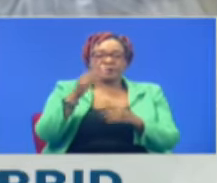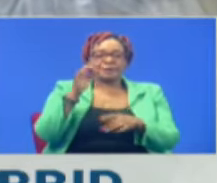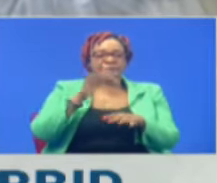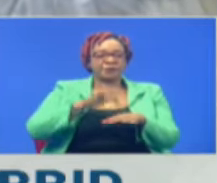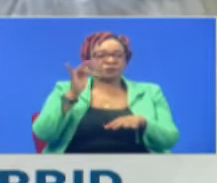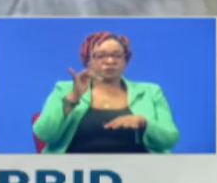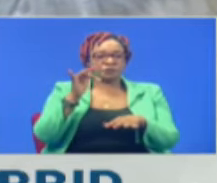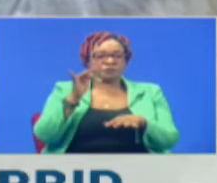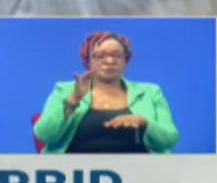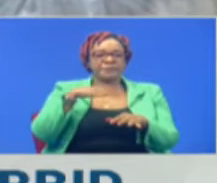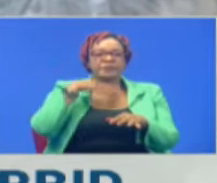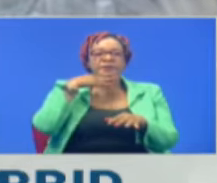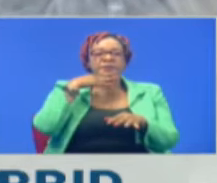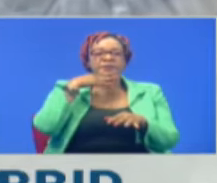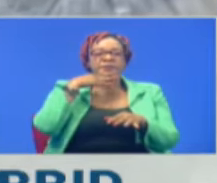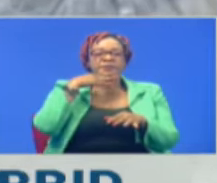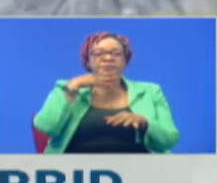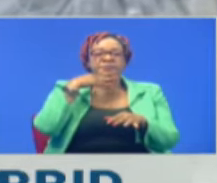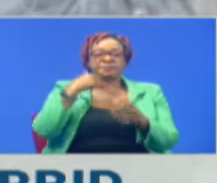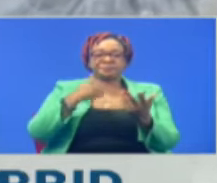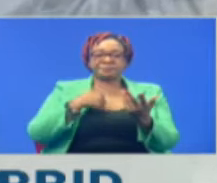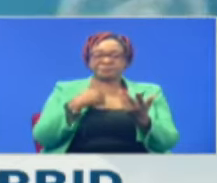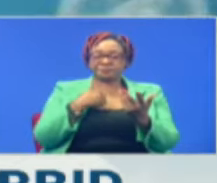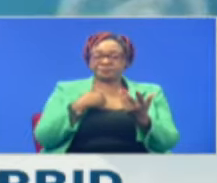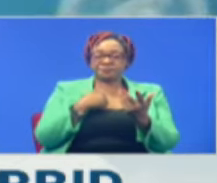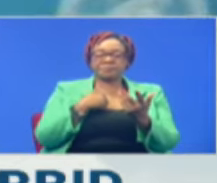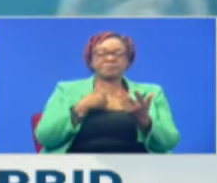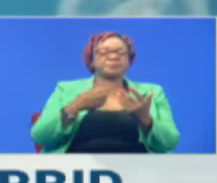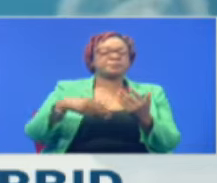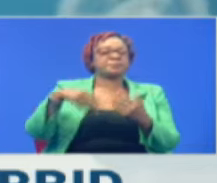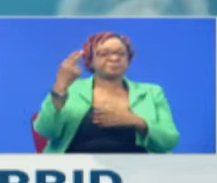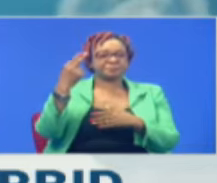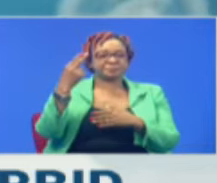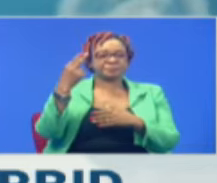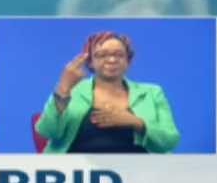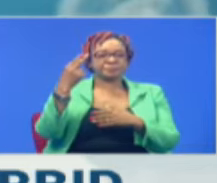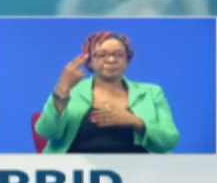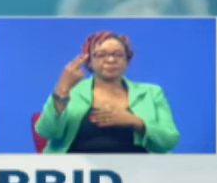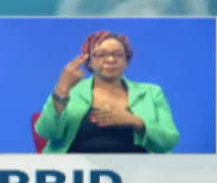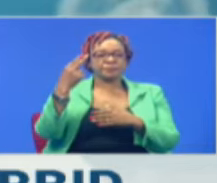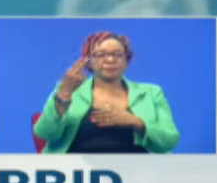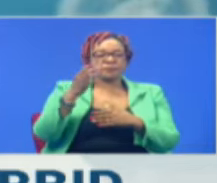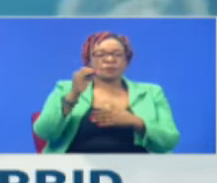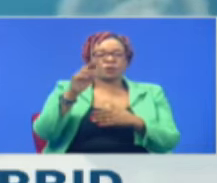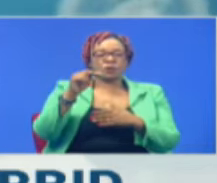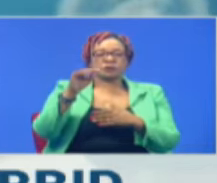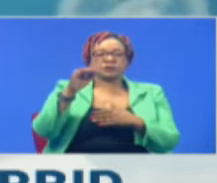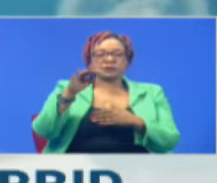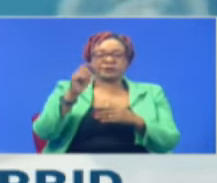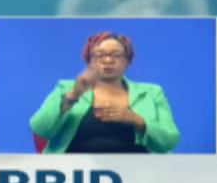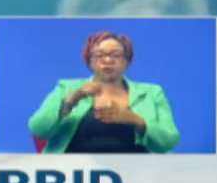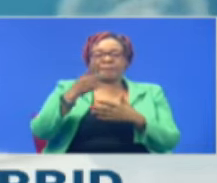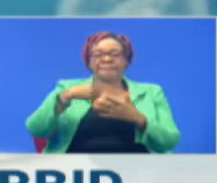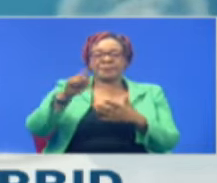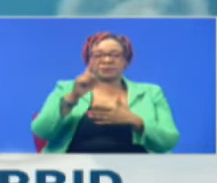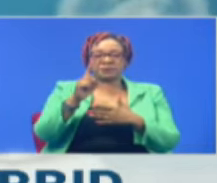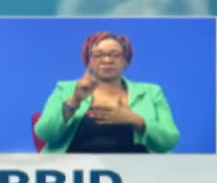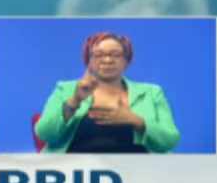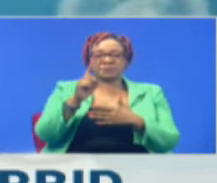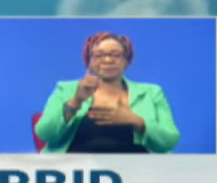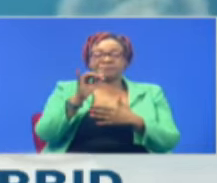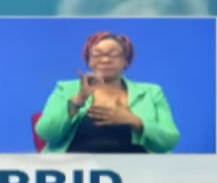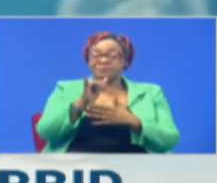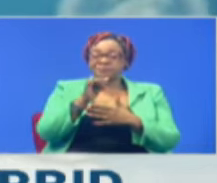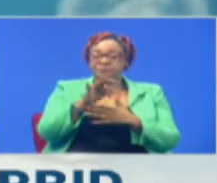and the death toll is presenting a tall order. In the coming week, the continent is projected to pass a devastating marker